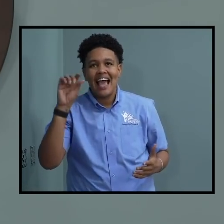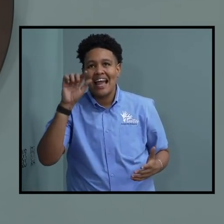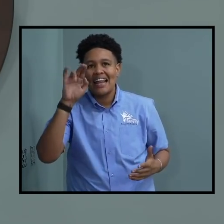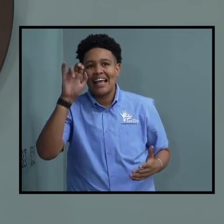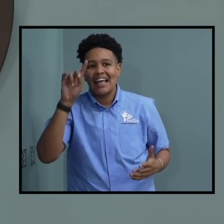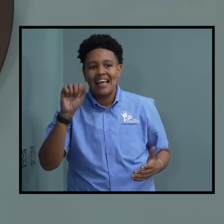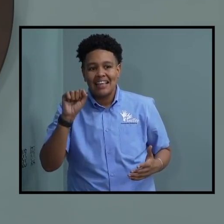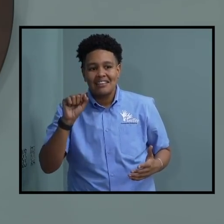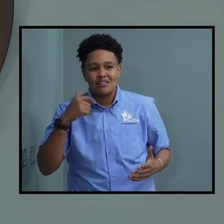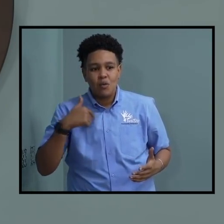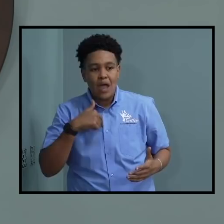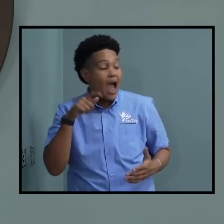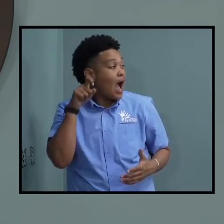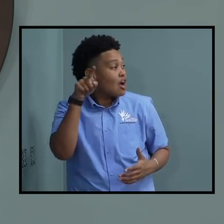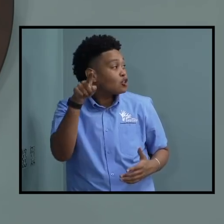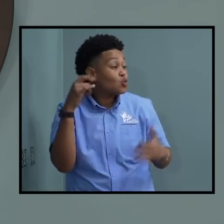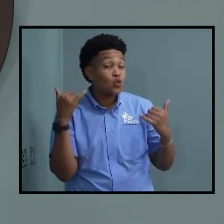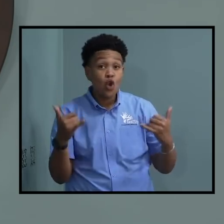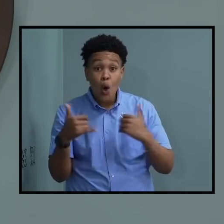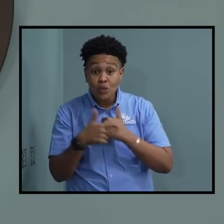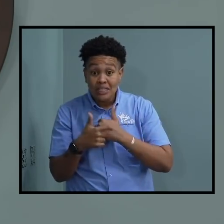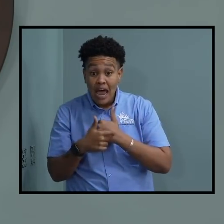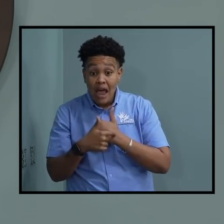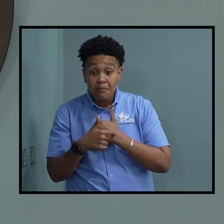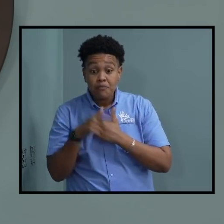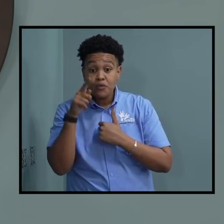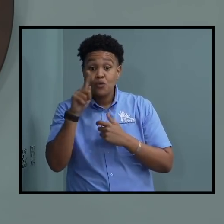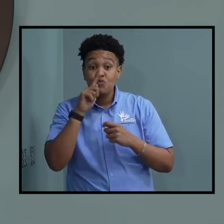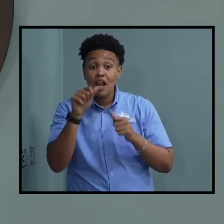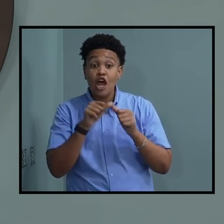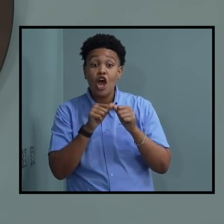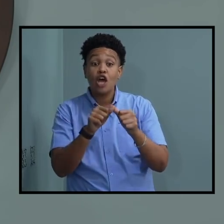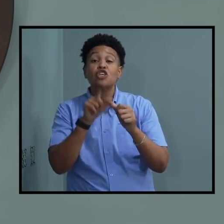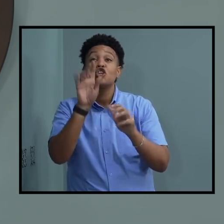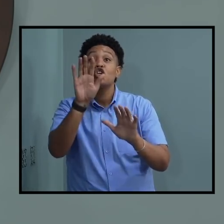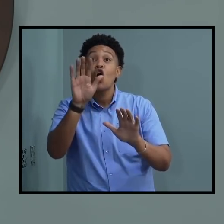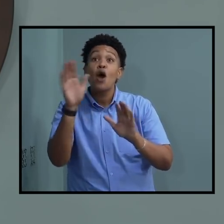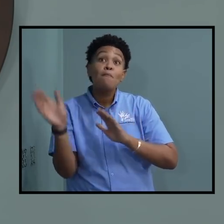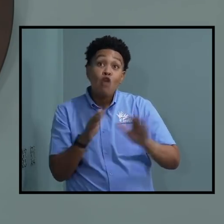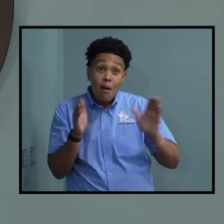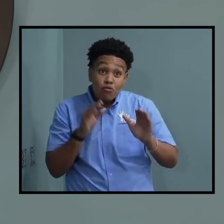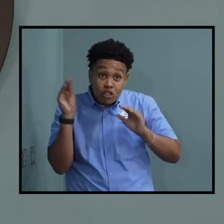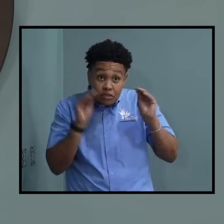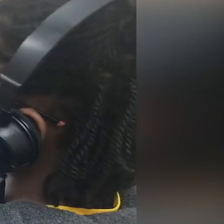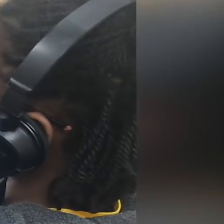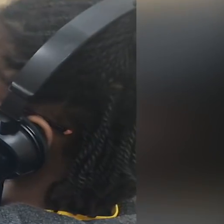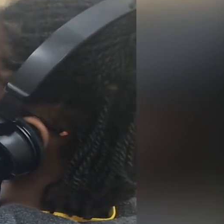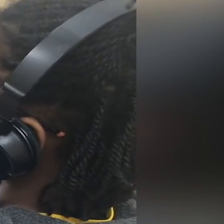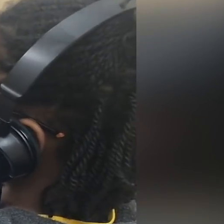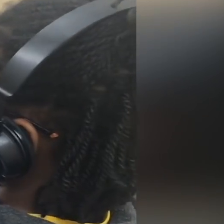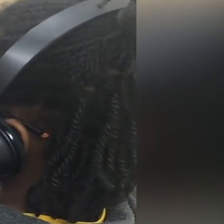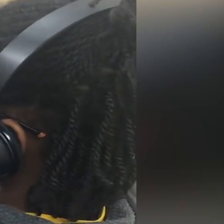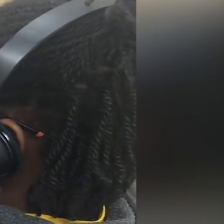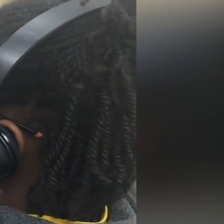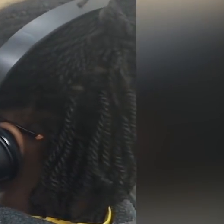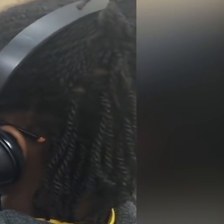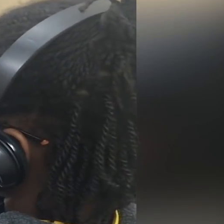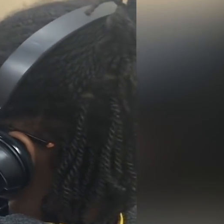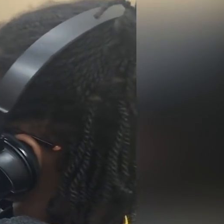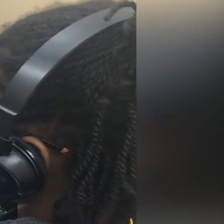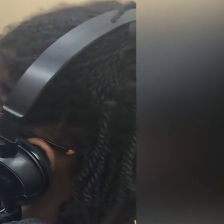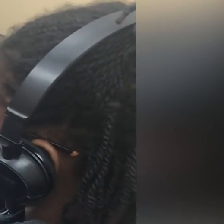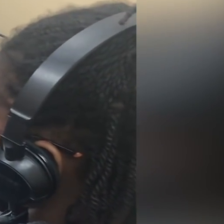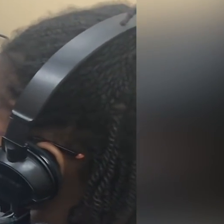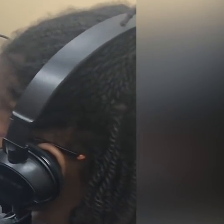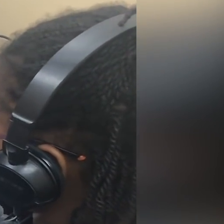We ask you at this time that you continue your preparation at home. Minister Williams says